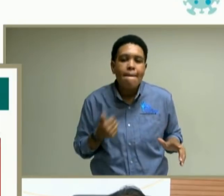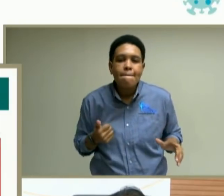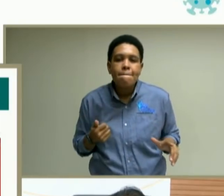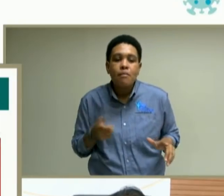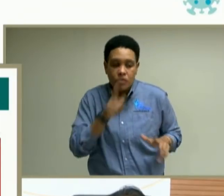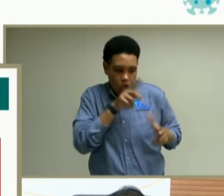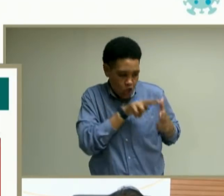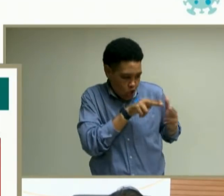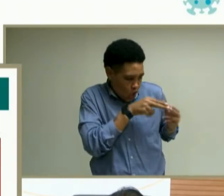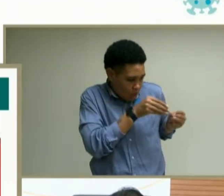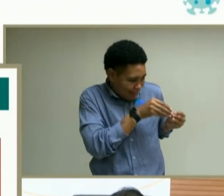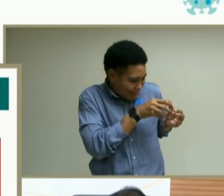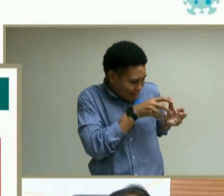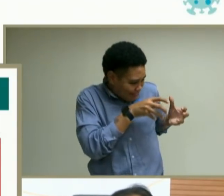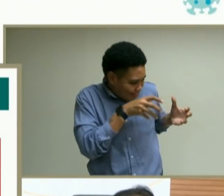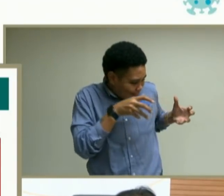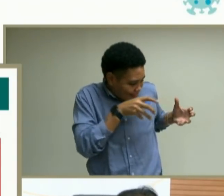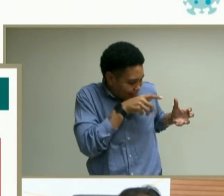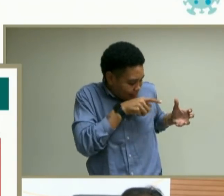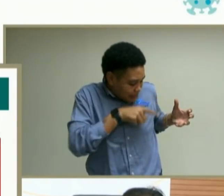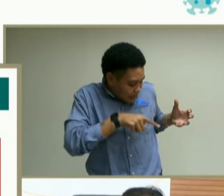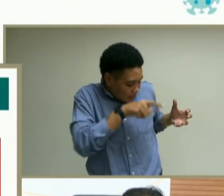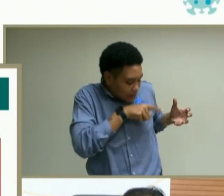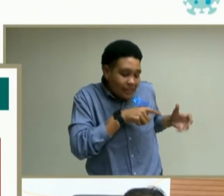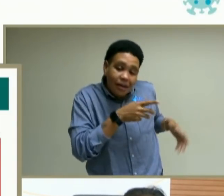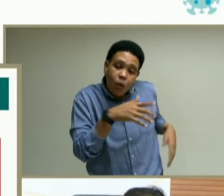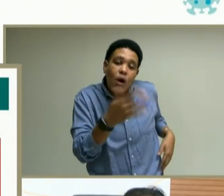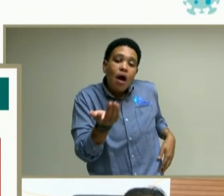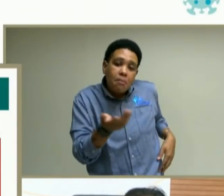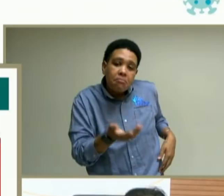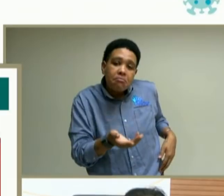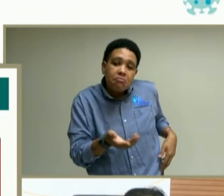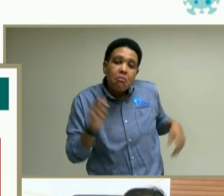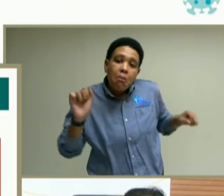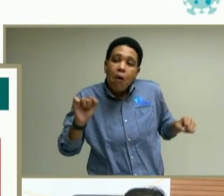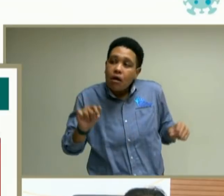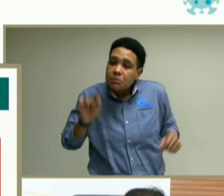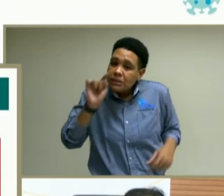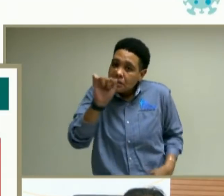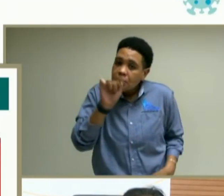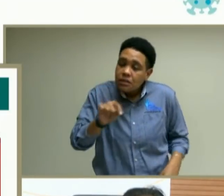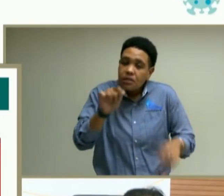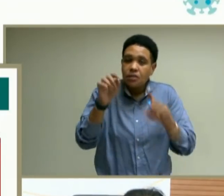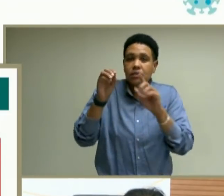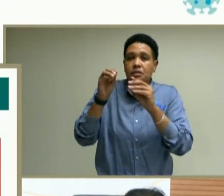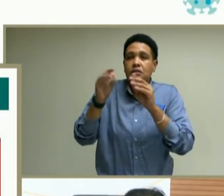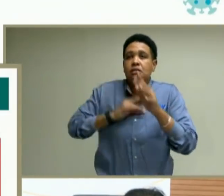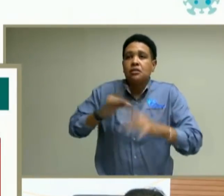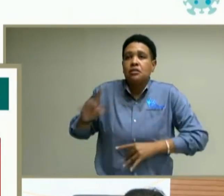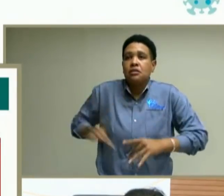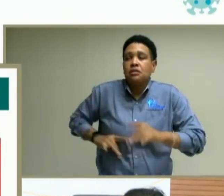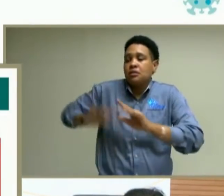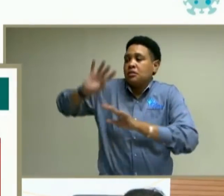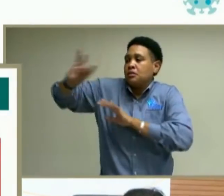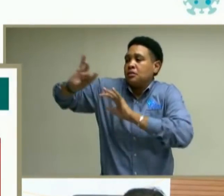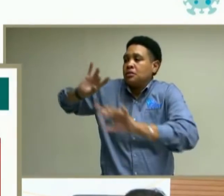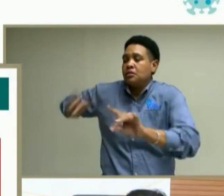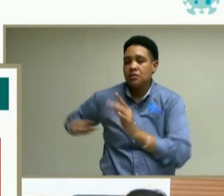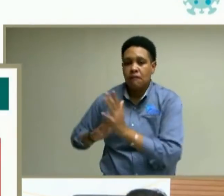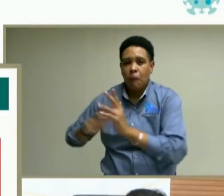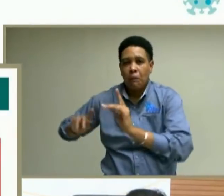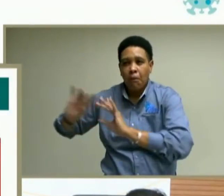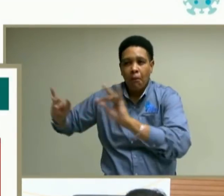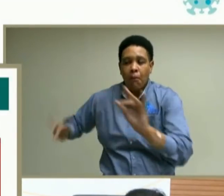as the numbers increase, so does the possibility of the exposure of vulnerable persons and therefore